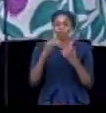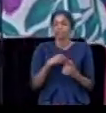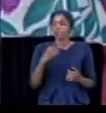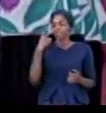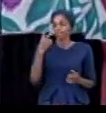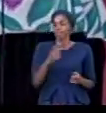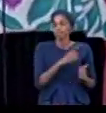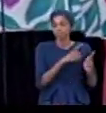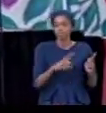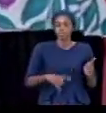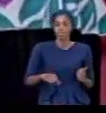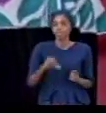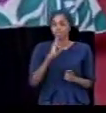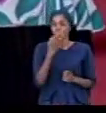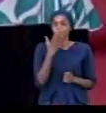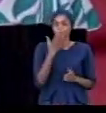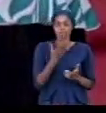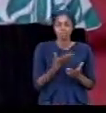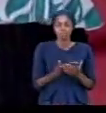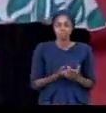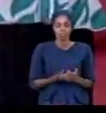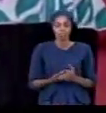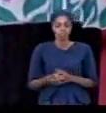Come and see the Lord is good.